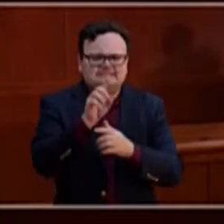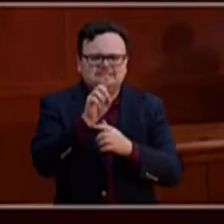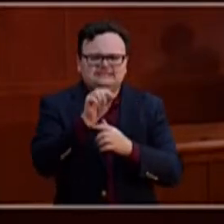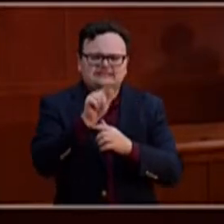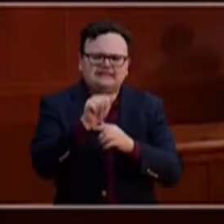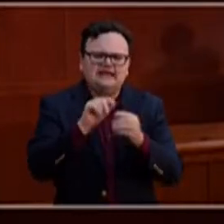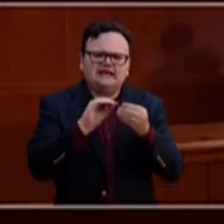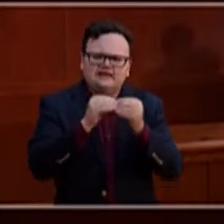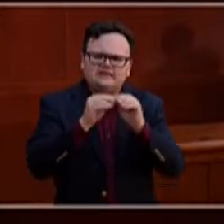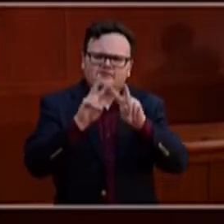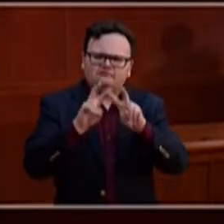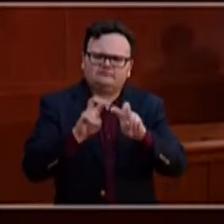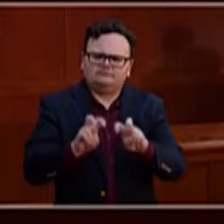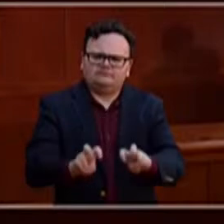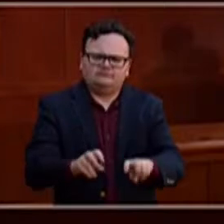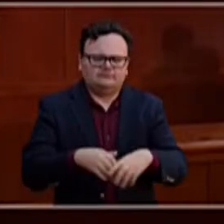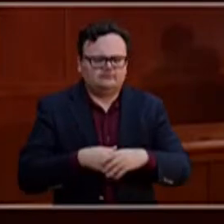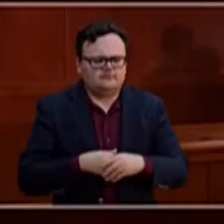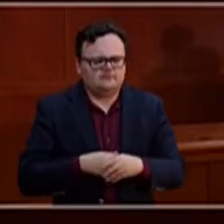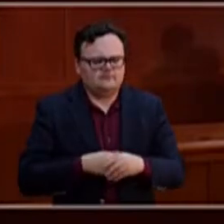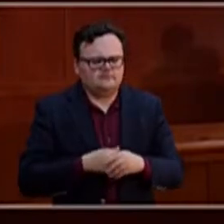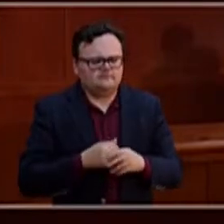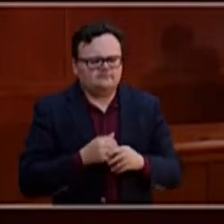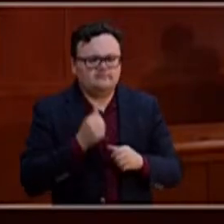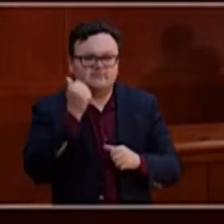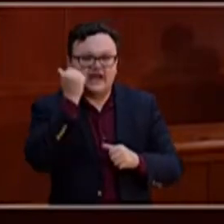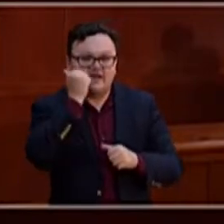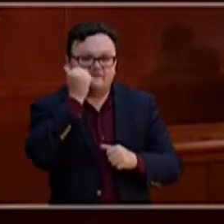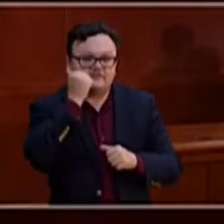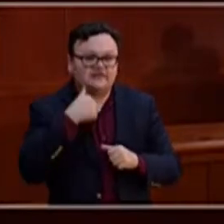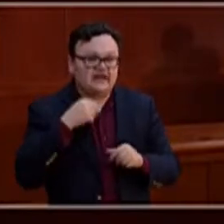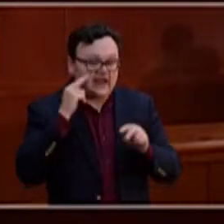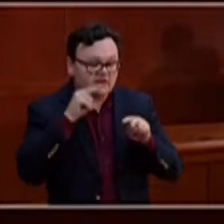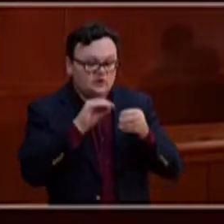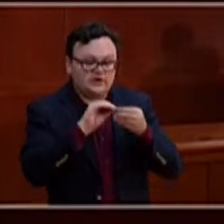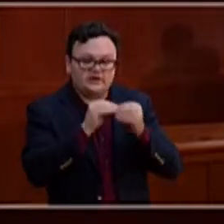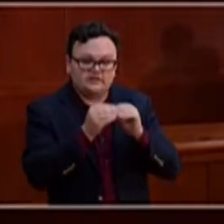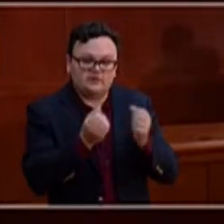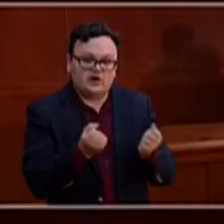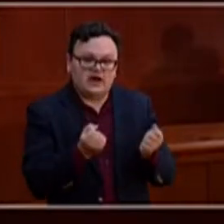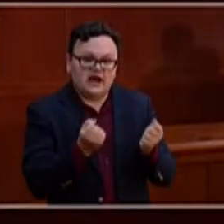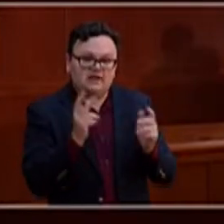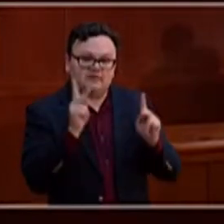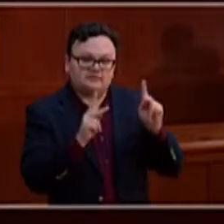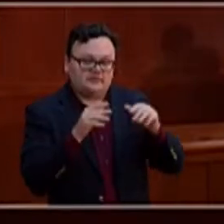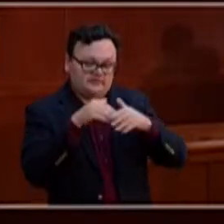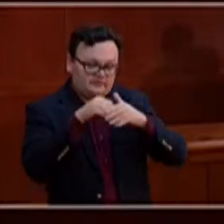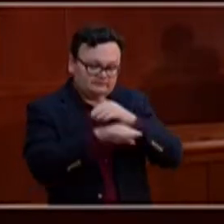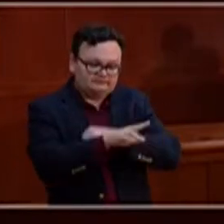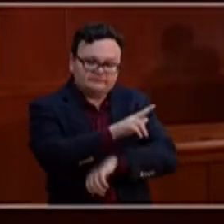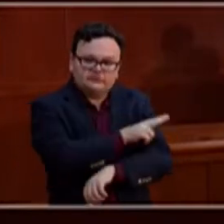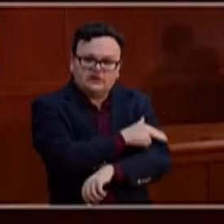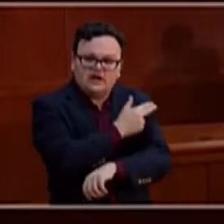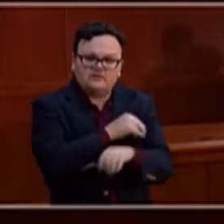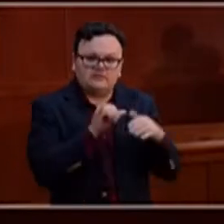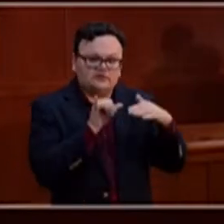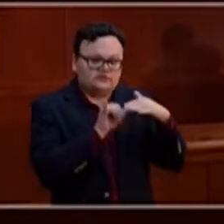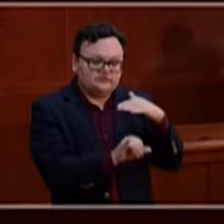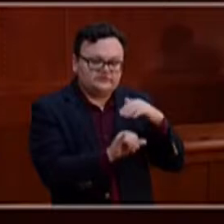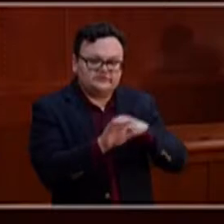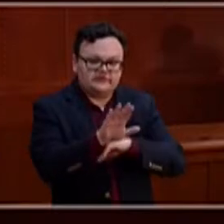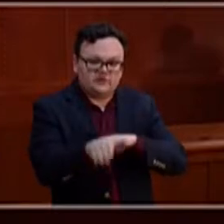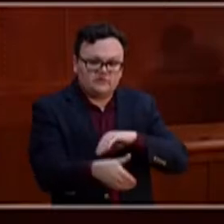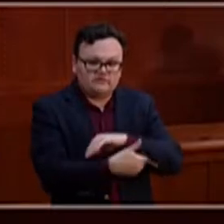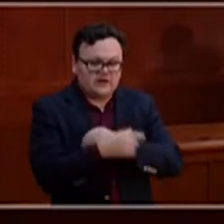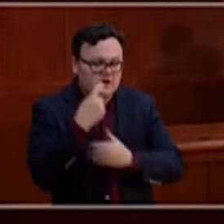of inpatient admissions every single day. I calculate over that period of time, are we seeing an overall